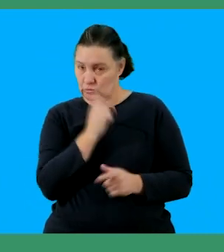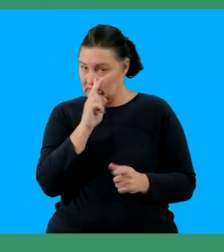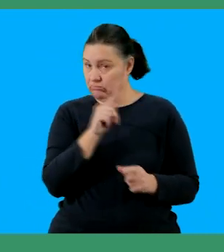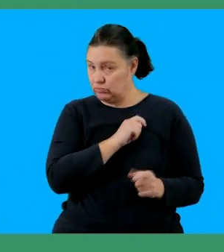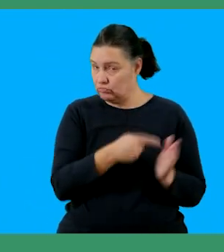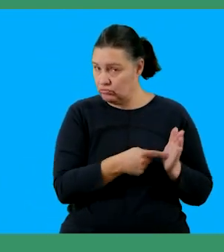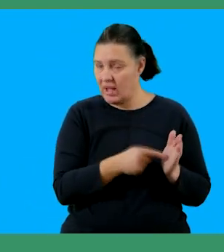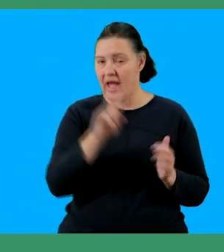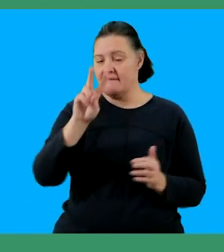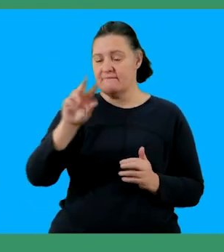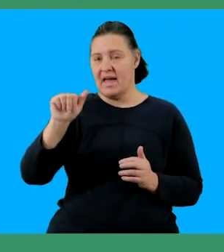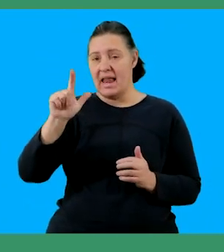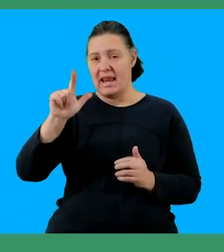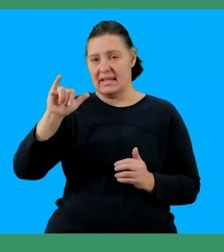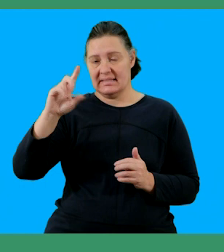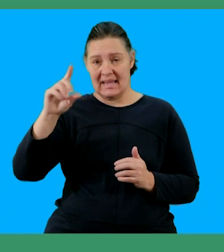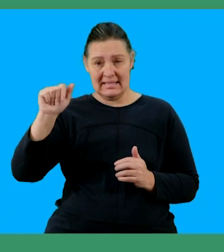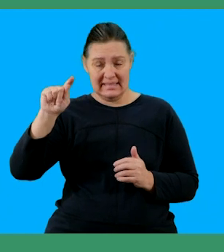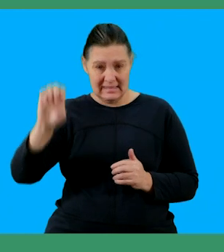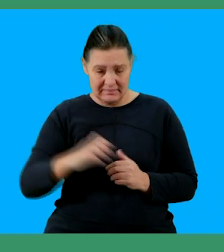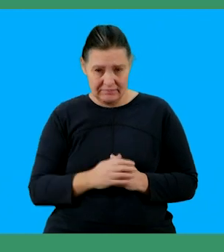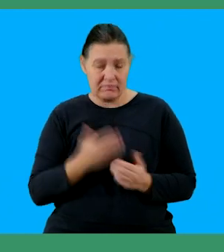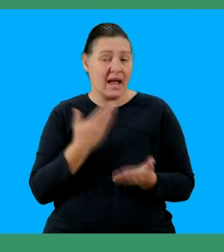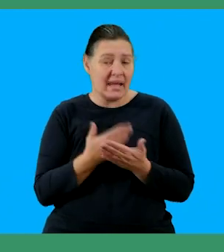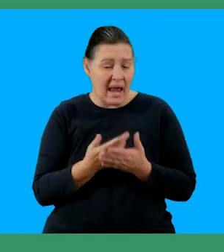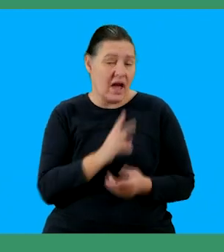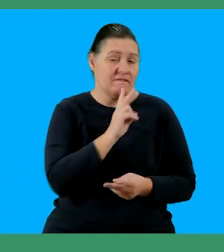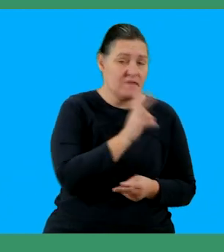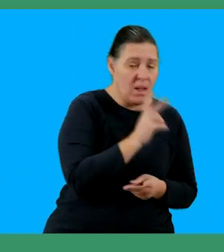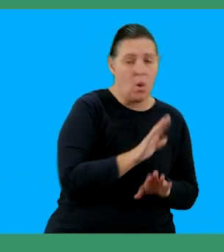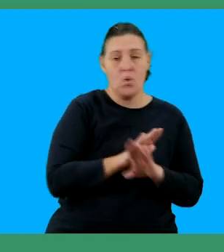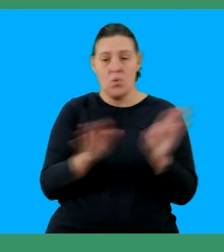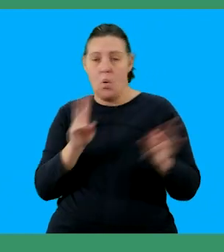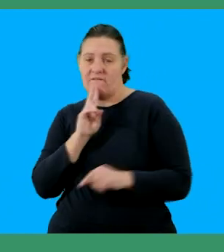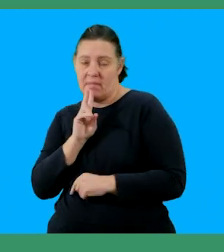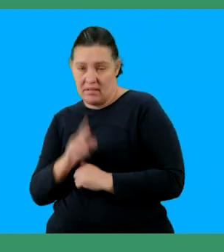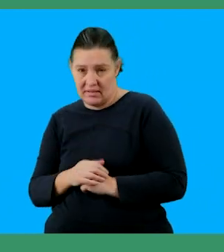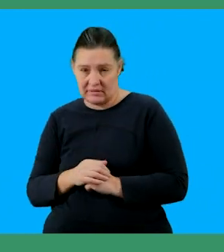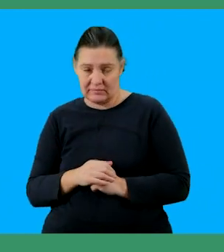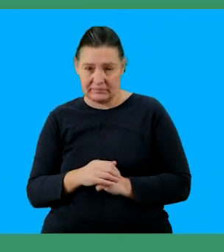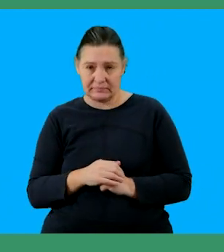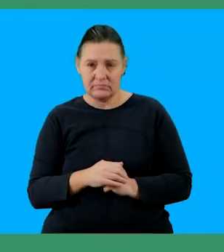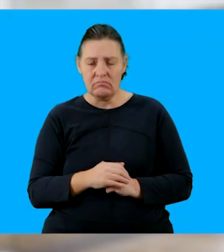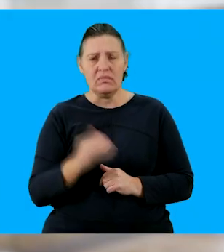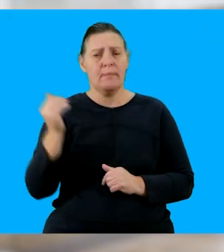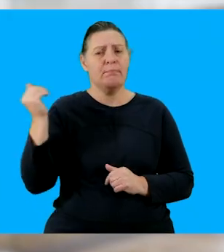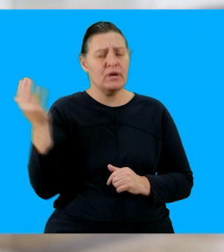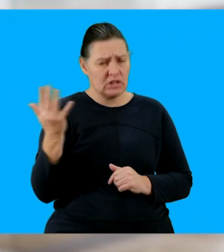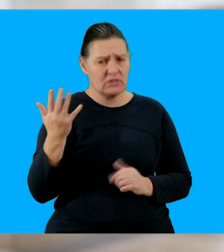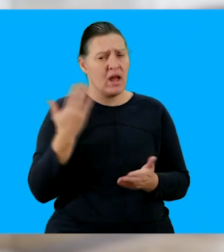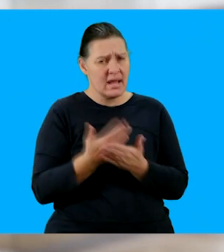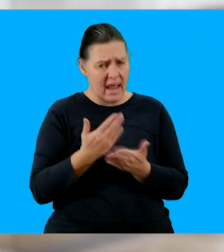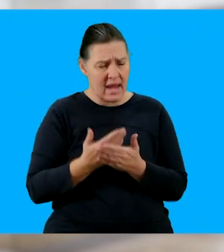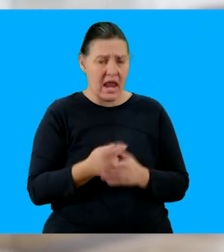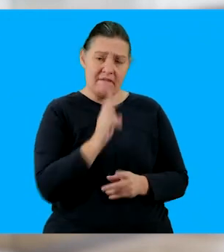validate information or data. Could be verbal or non-verbal. So the